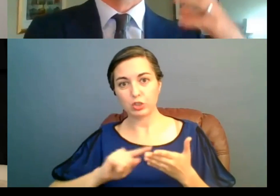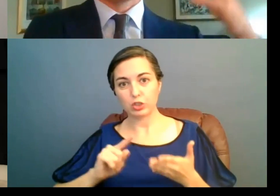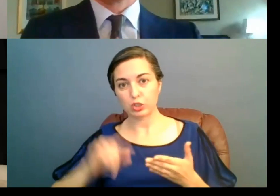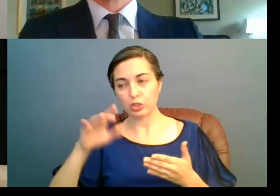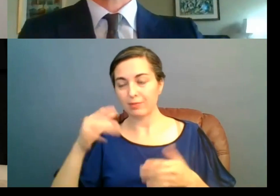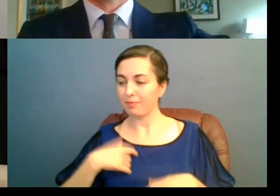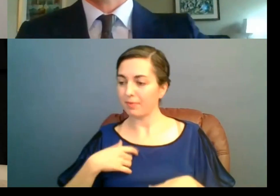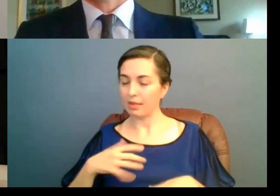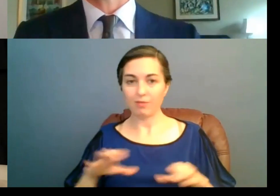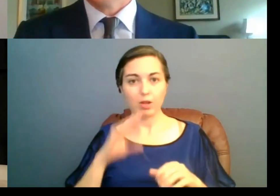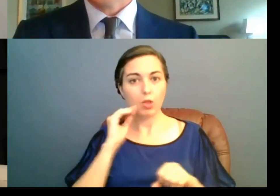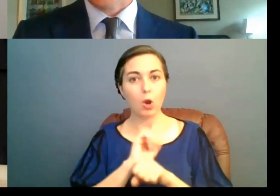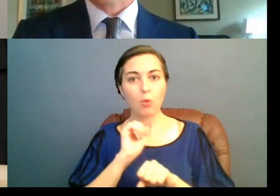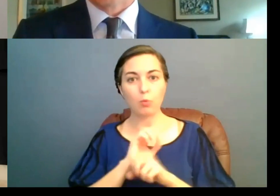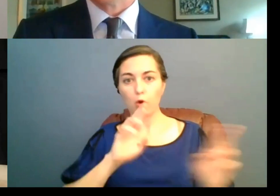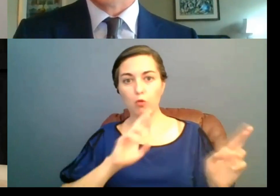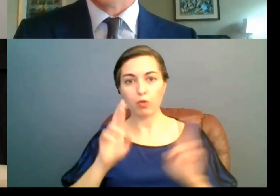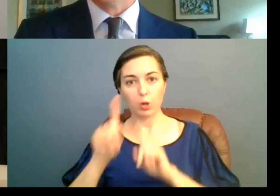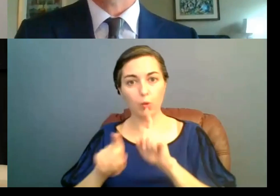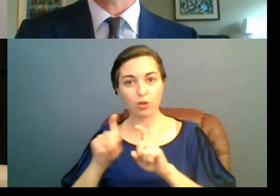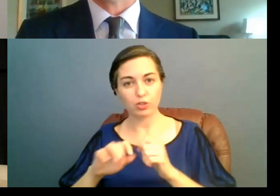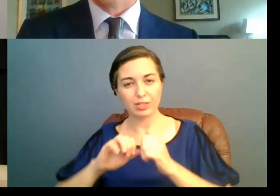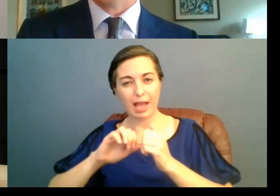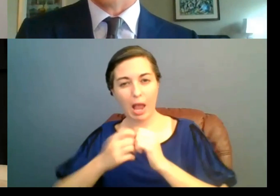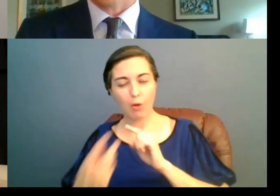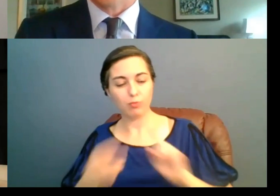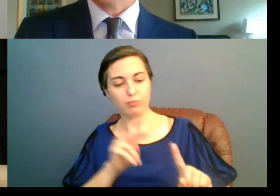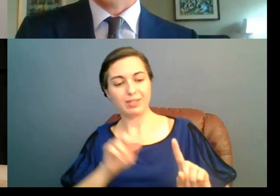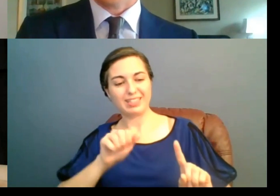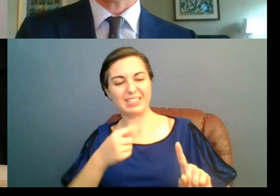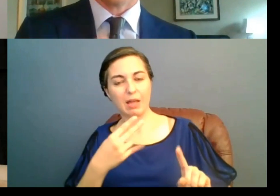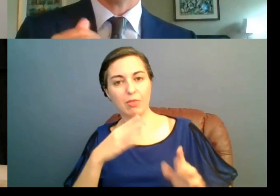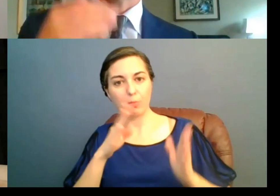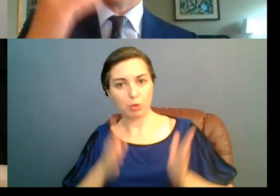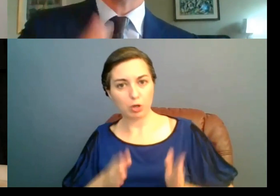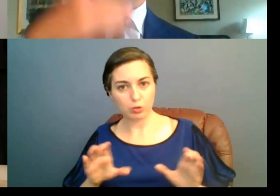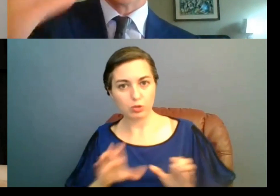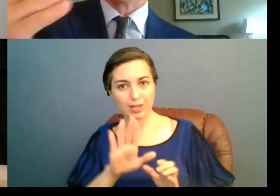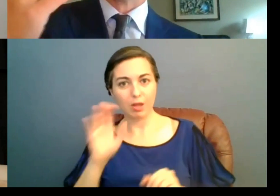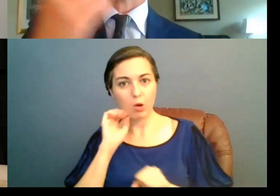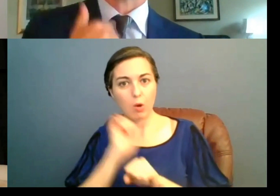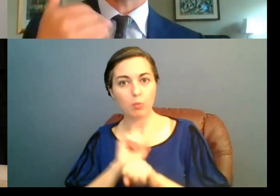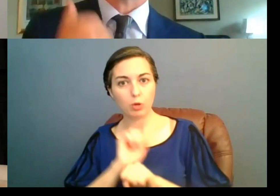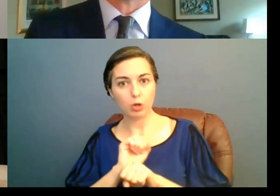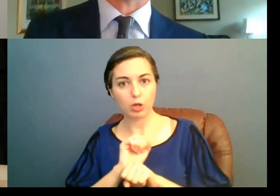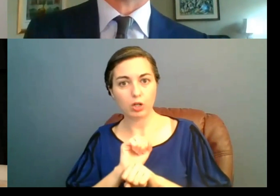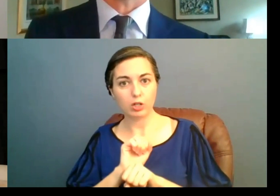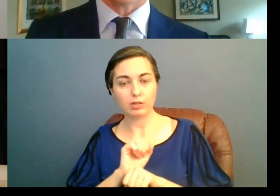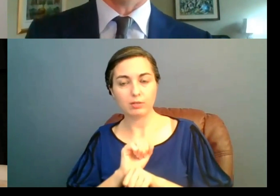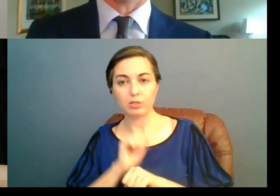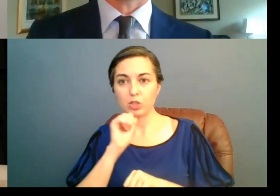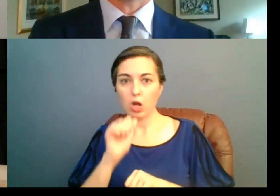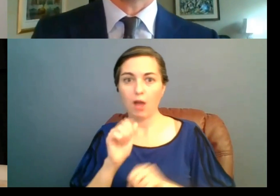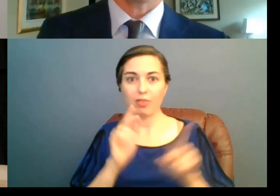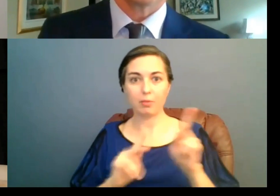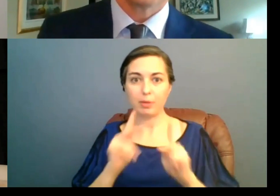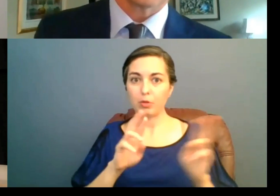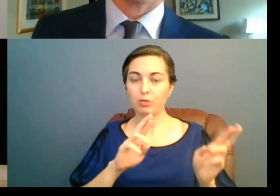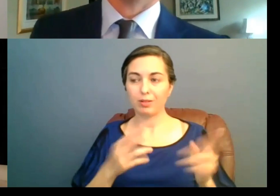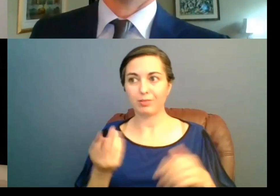questions. How do you look at that 10th person who did their homework as opposed to the ones who just came in ready to talk about